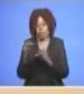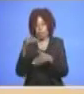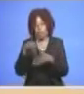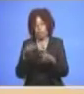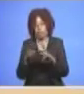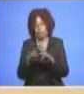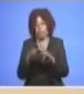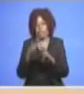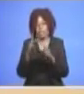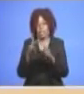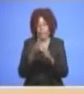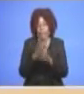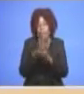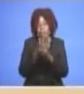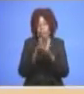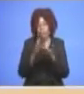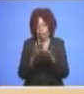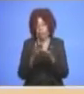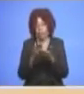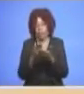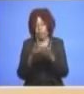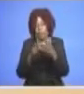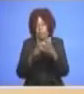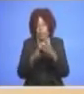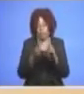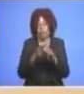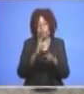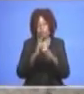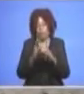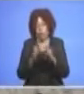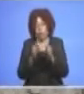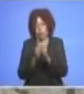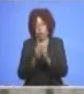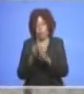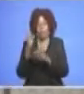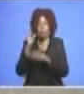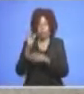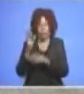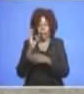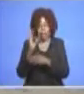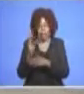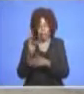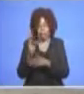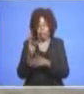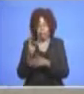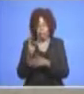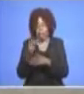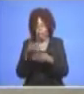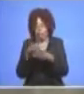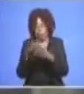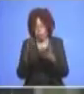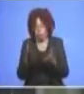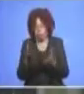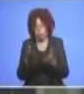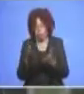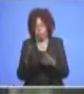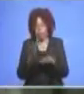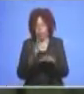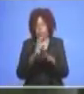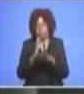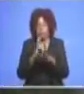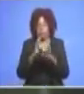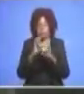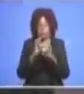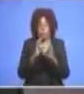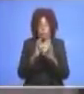the second phase, where we are beginning to talk with the pastors and the stakeholders so that, they could reach out to